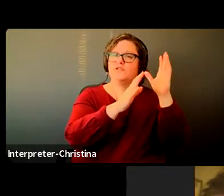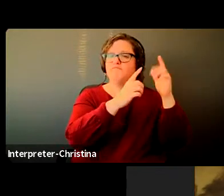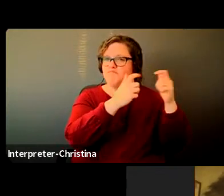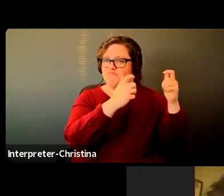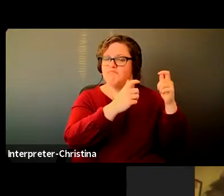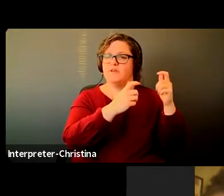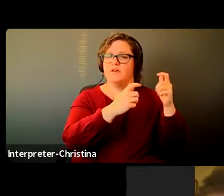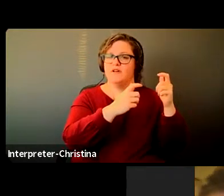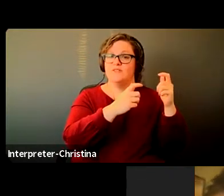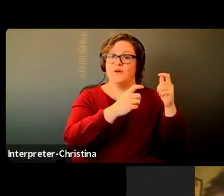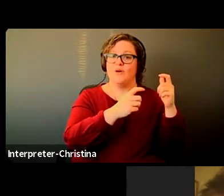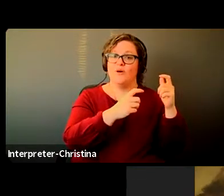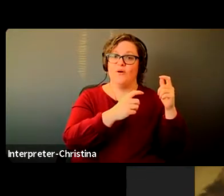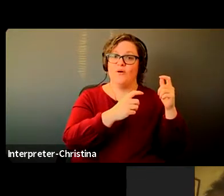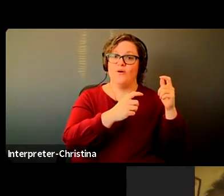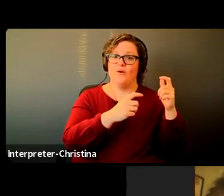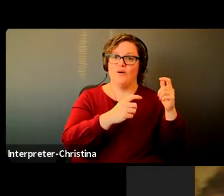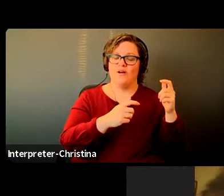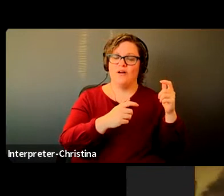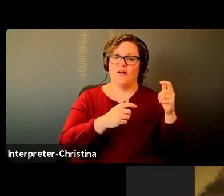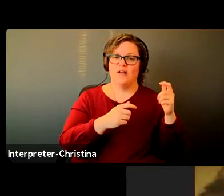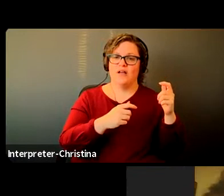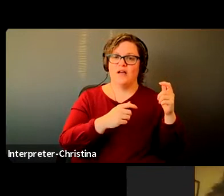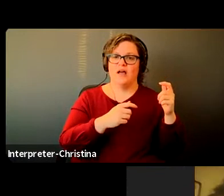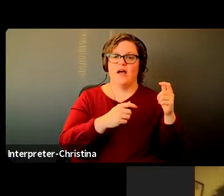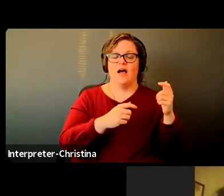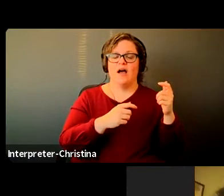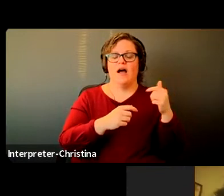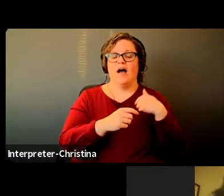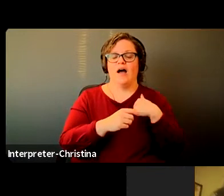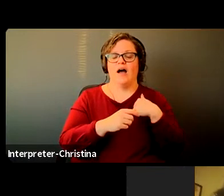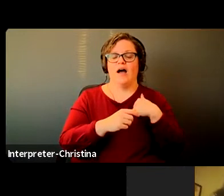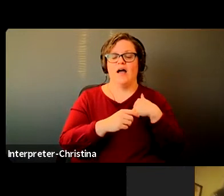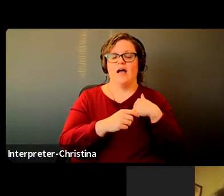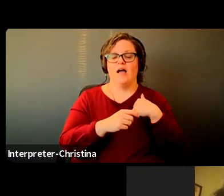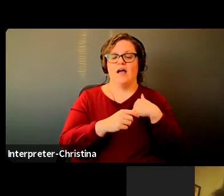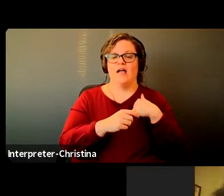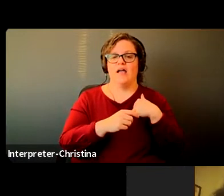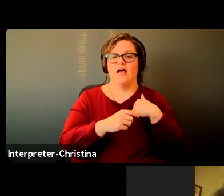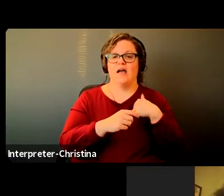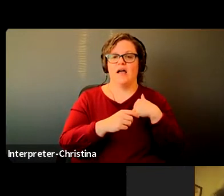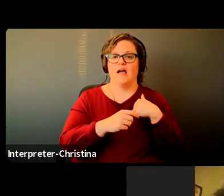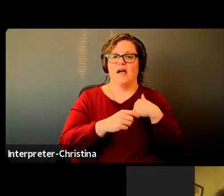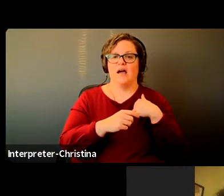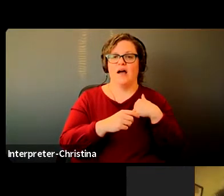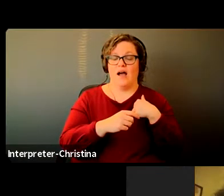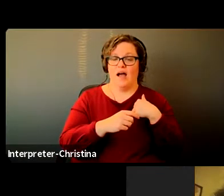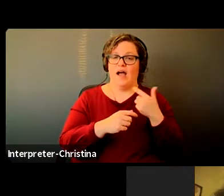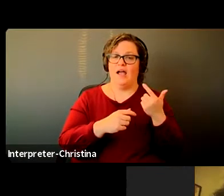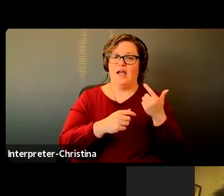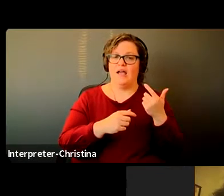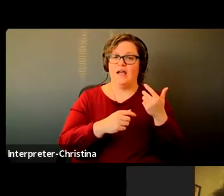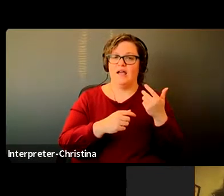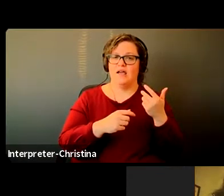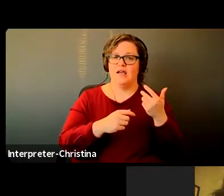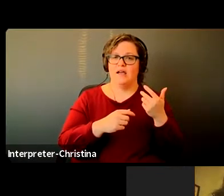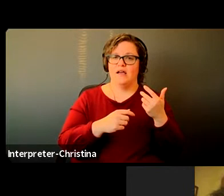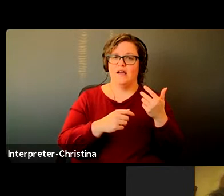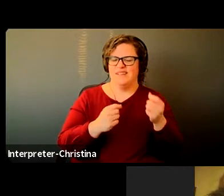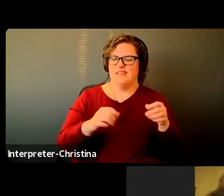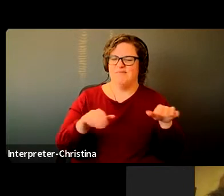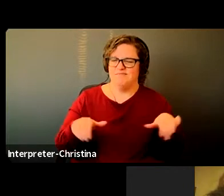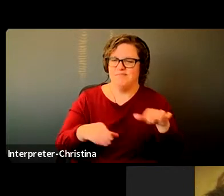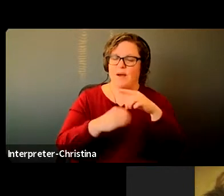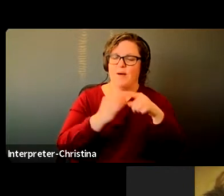how Kumkum, before I wrote Kumkum, it was actually like I had this entire exercise that I did around queer ancestry, queer and trans